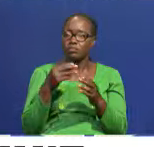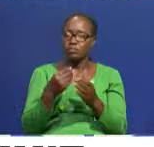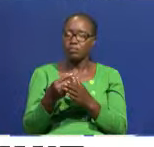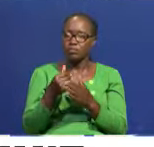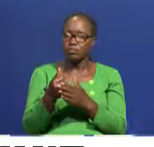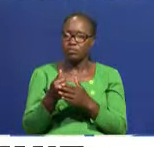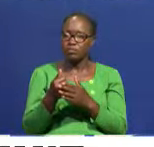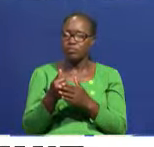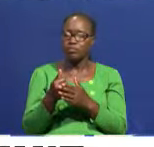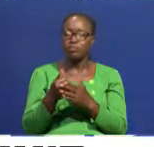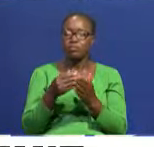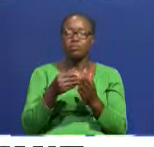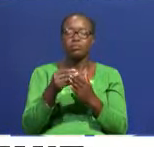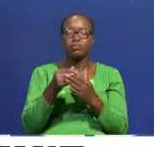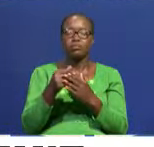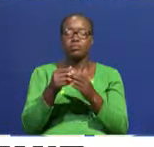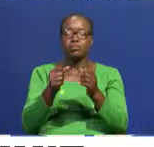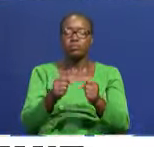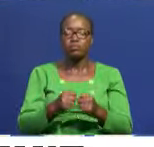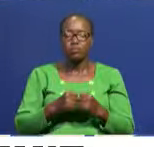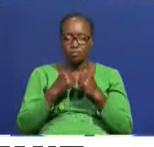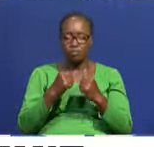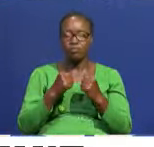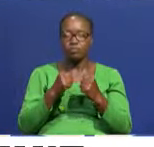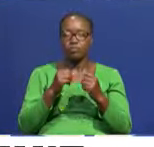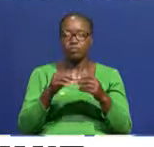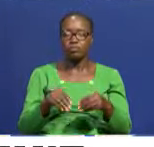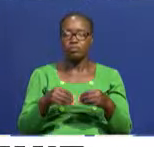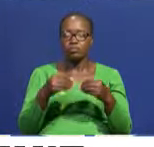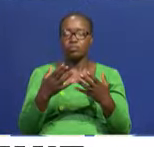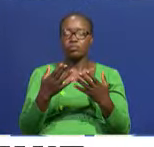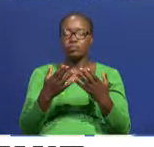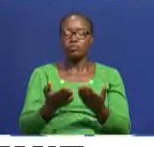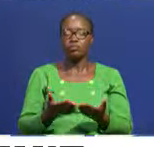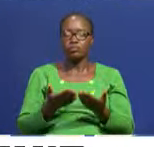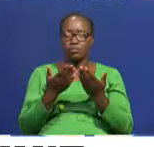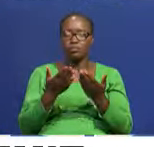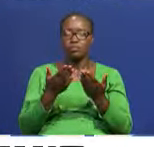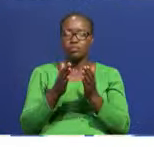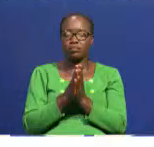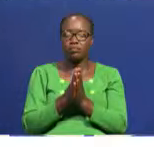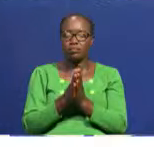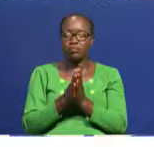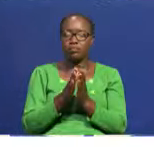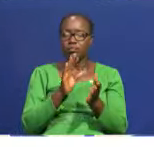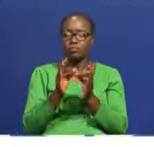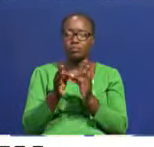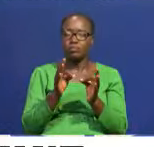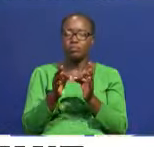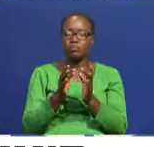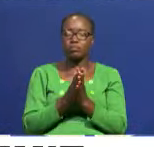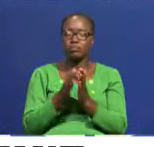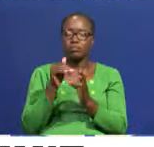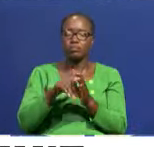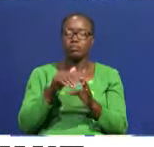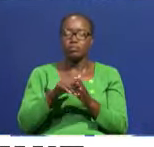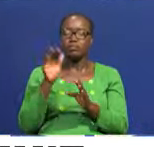macrofinancial stability, productivity enhancement, and favorable investment